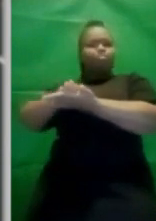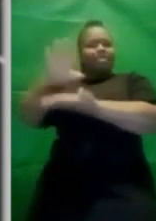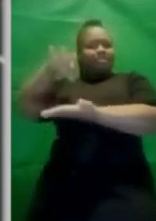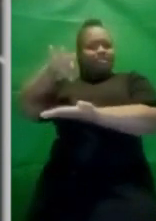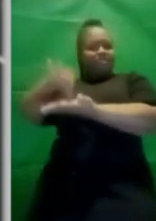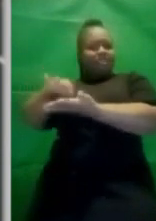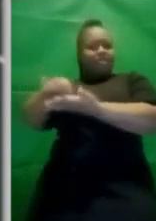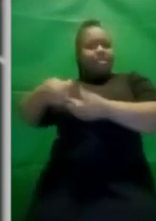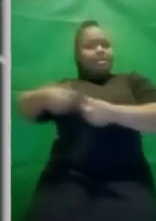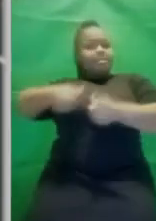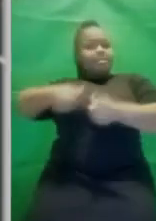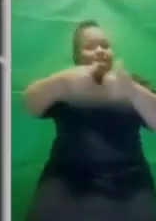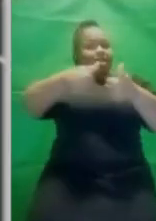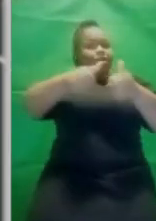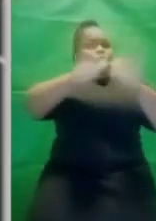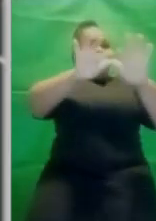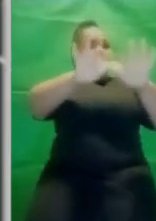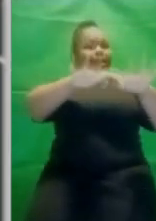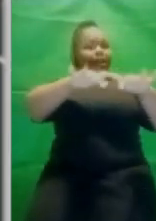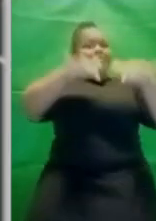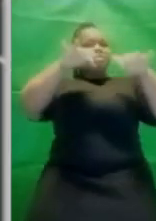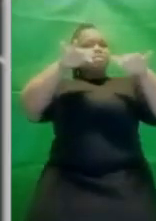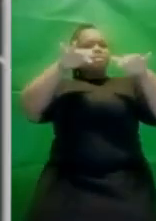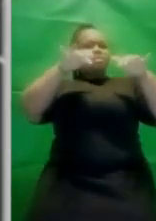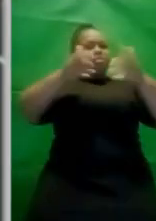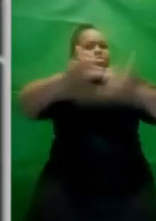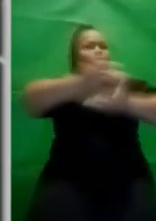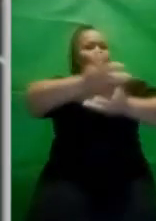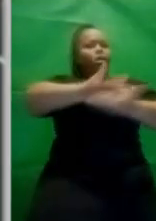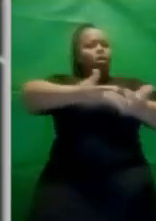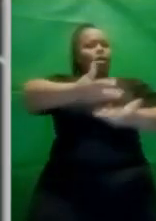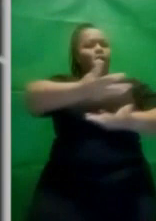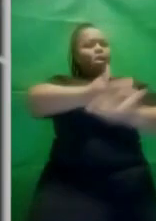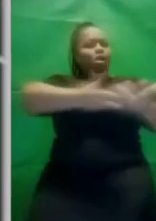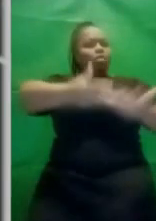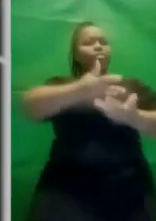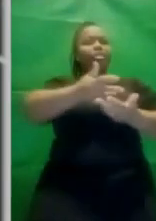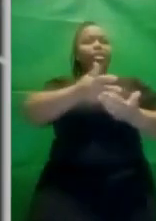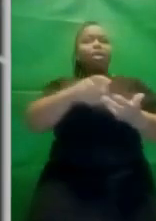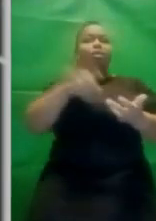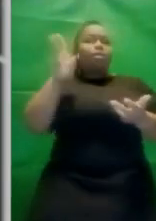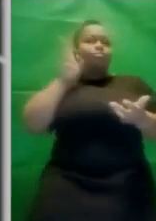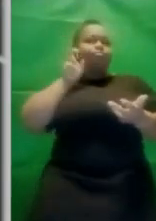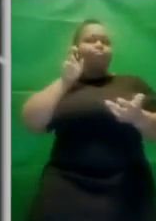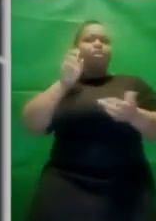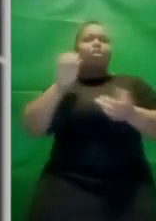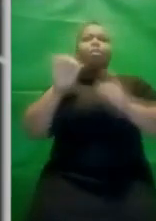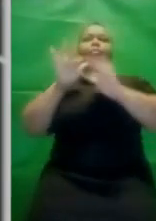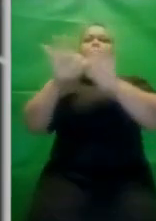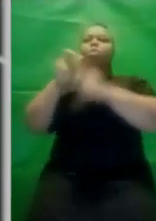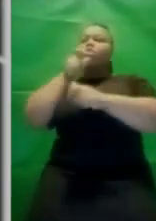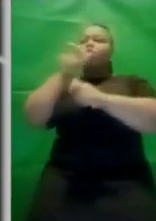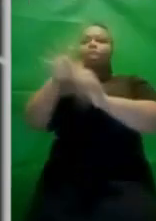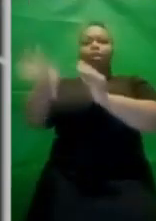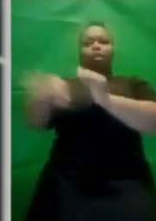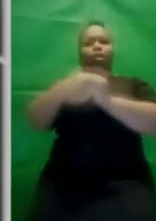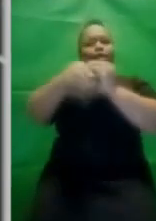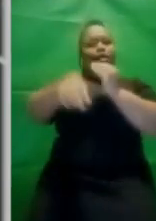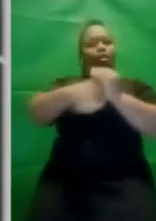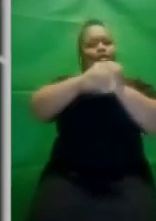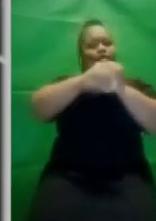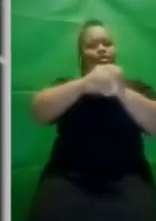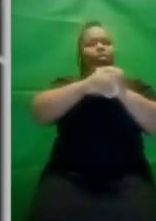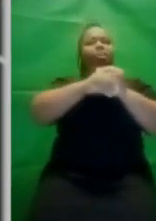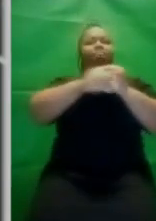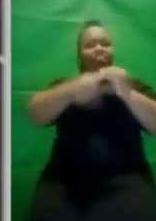Cabinet will then convene and take into account also all of the public comments. And that will then go through in terms of it being